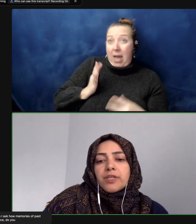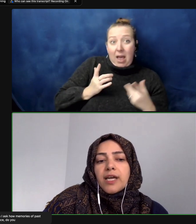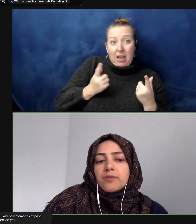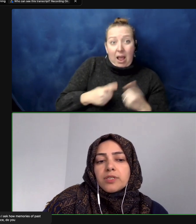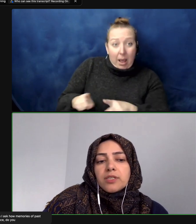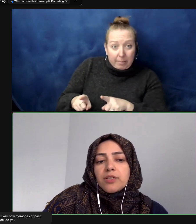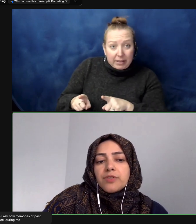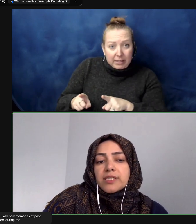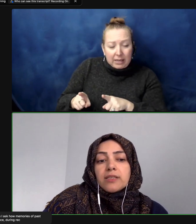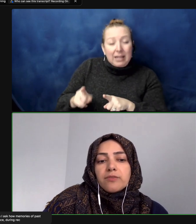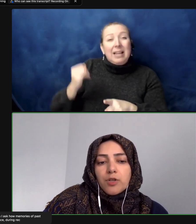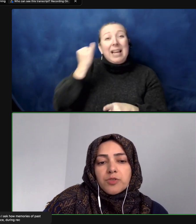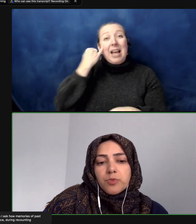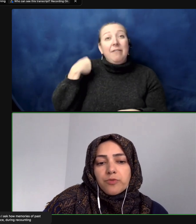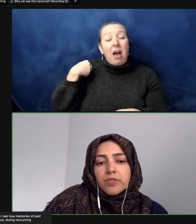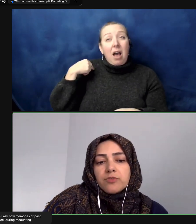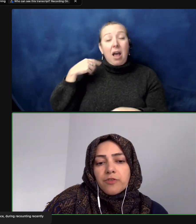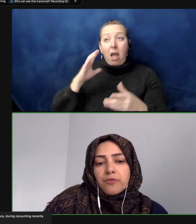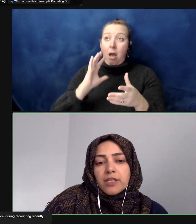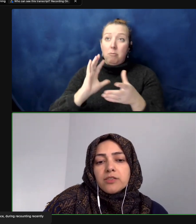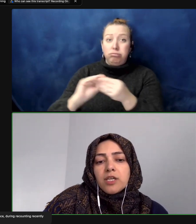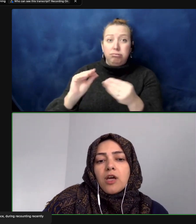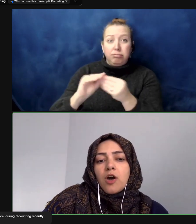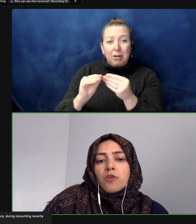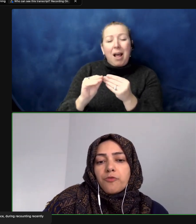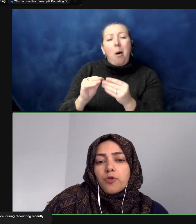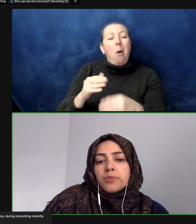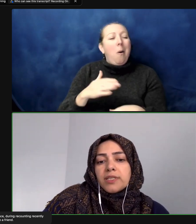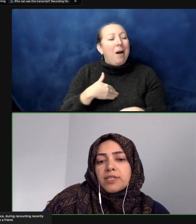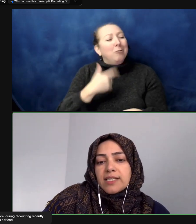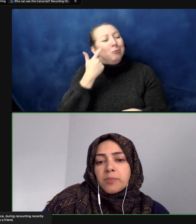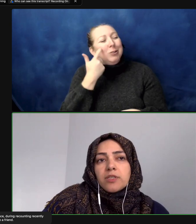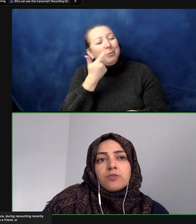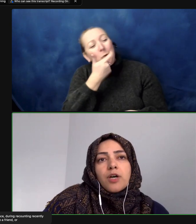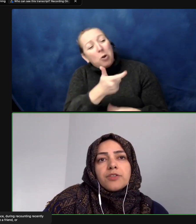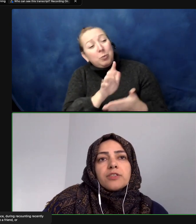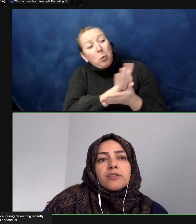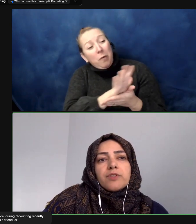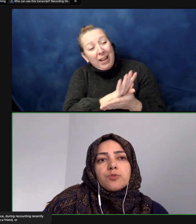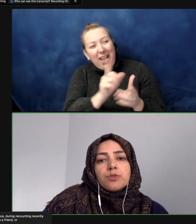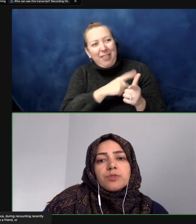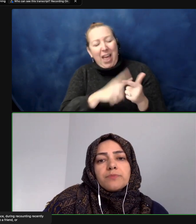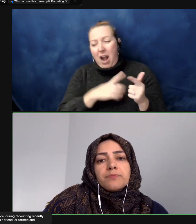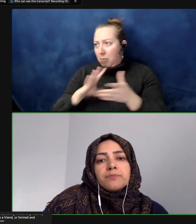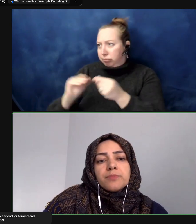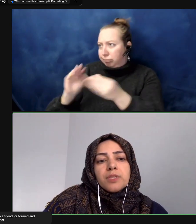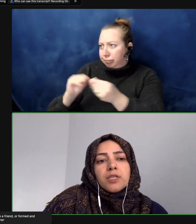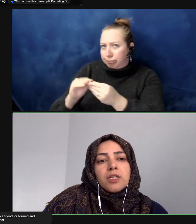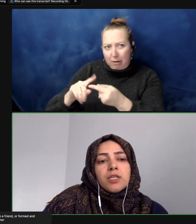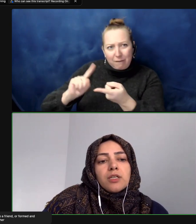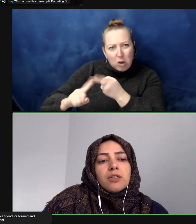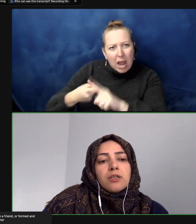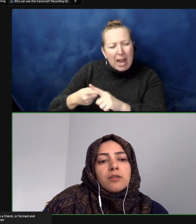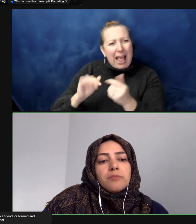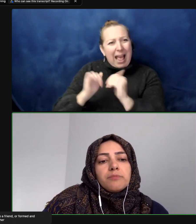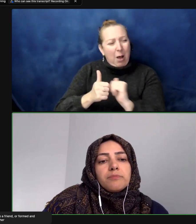during recounting a recently watched movie to a friend, are formed and transmitted to other individuals.